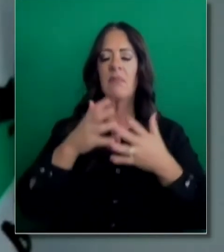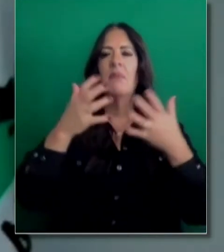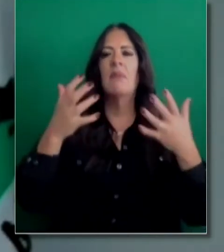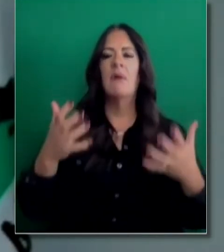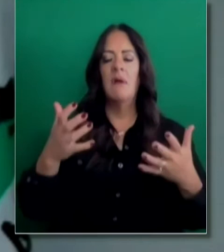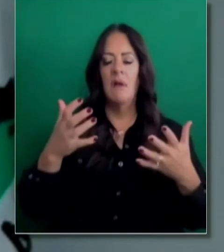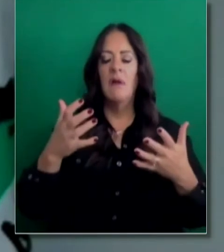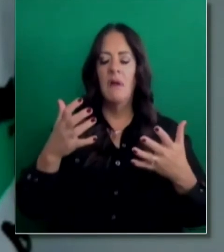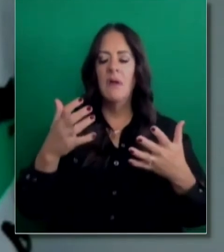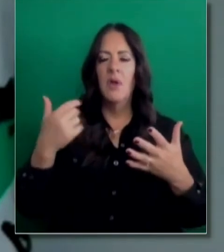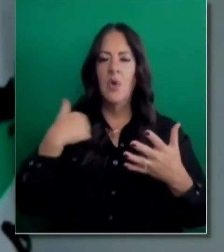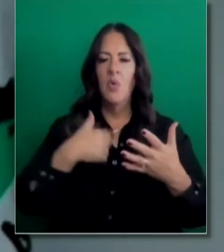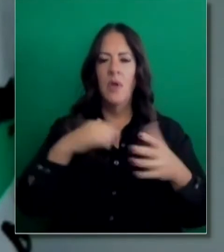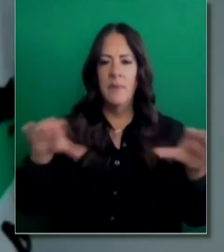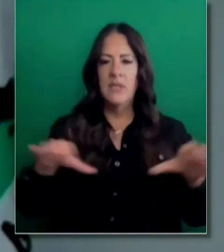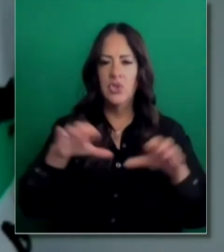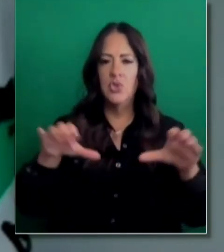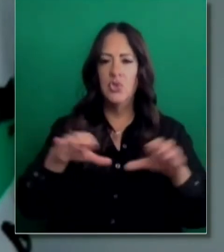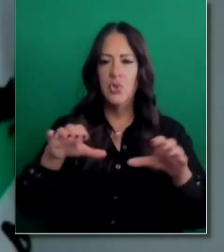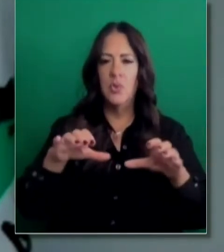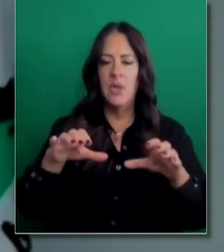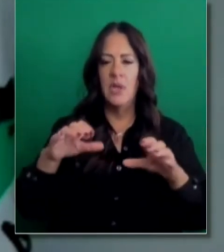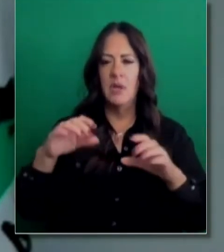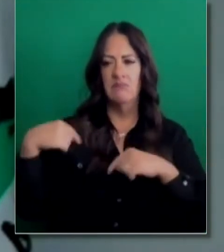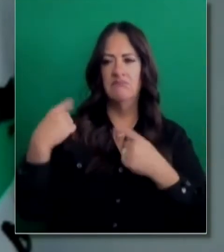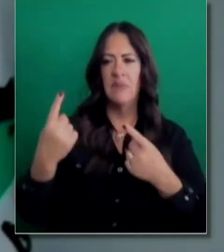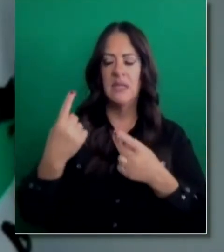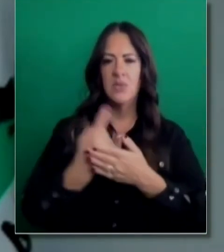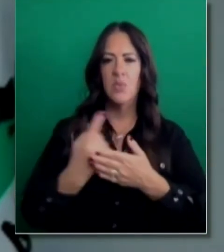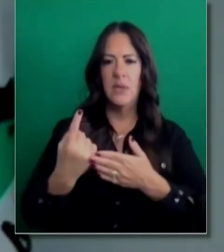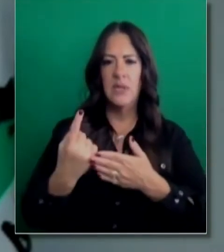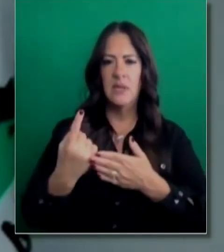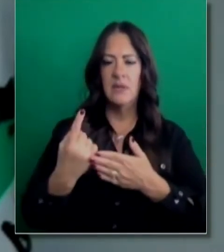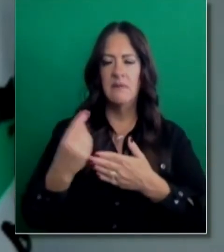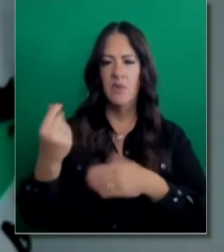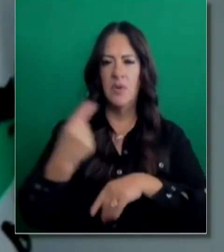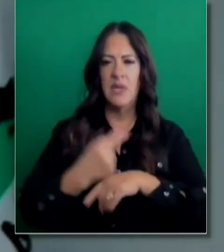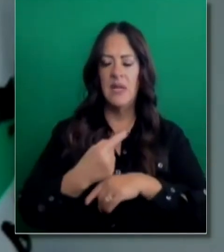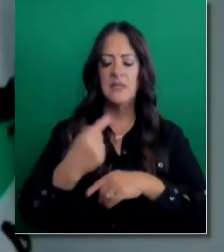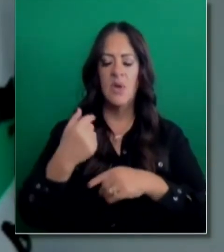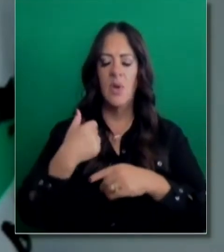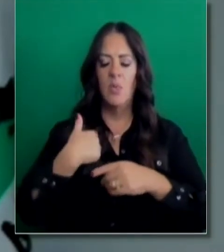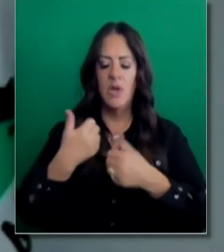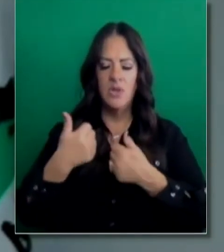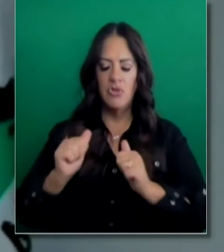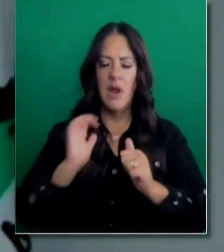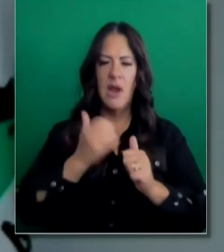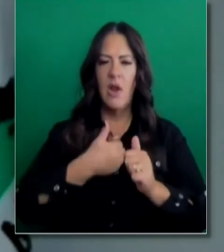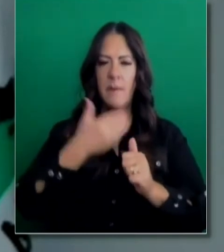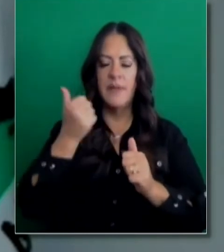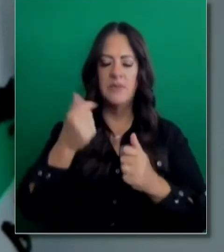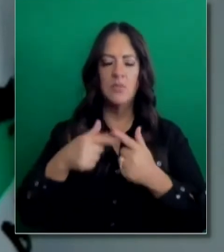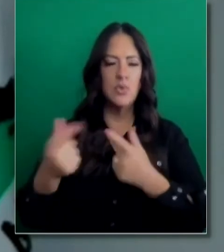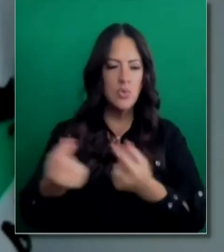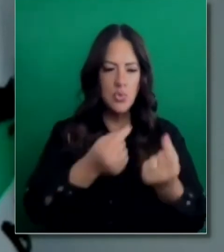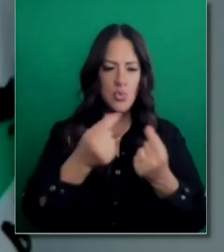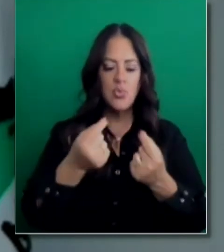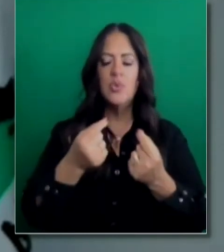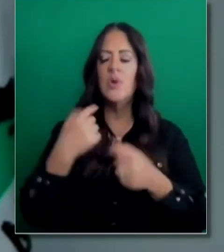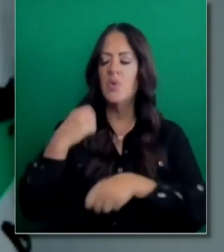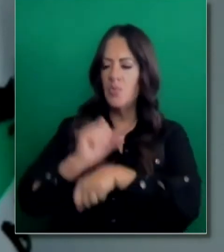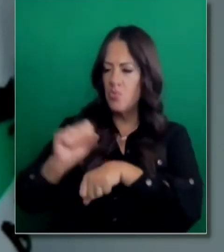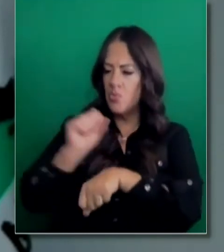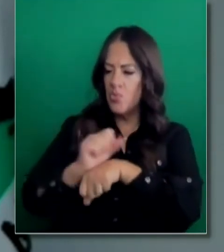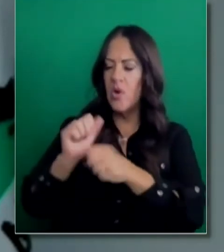come together in the past many days as it relates to oxygen. I mean, these are many weeks in the making, working